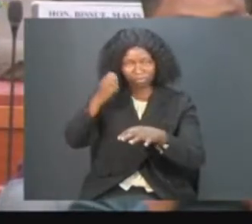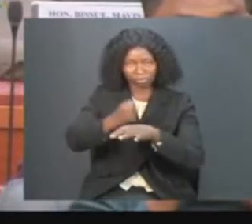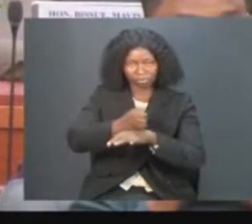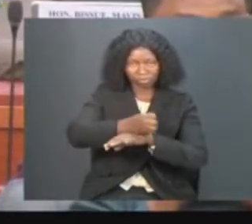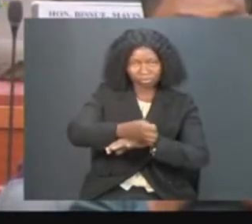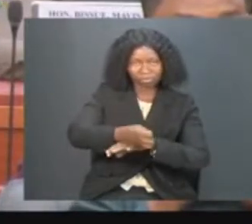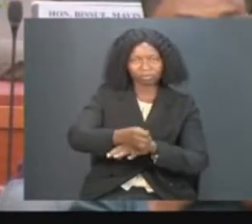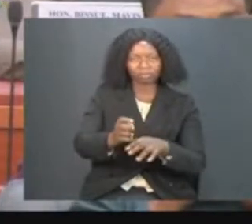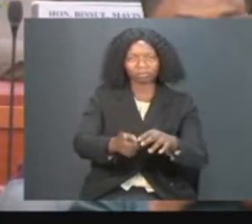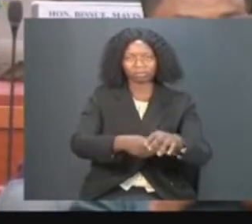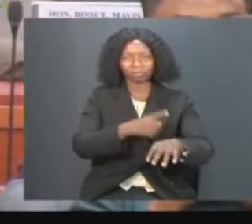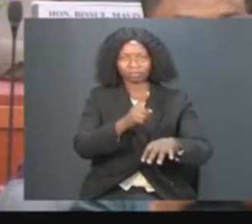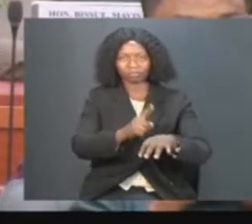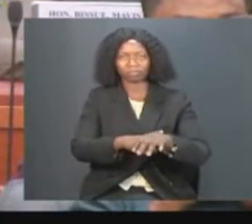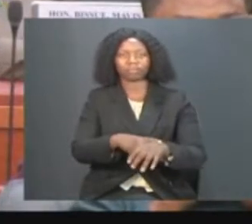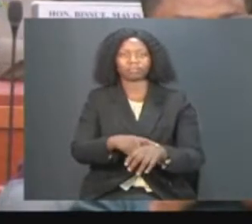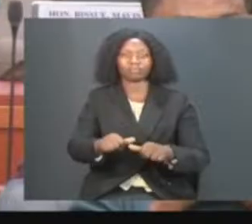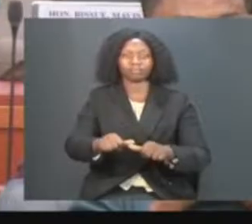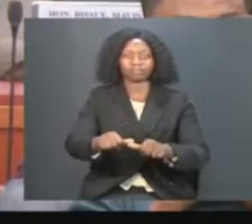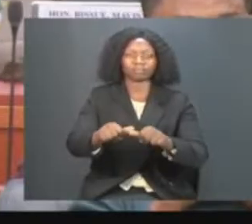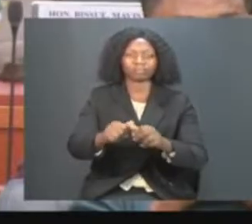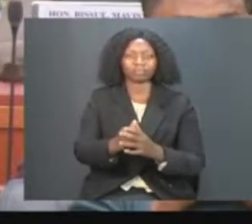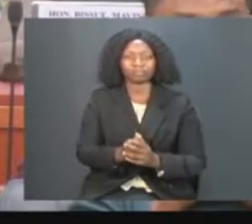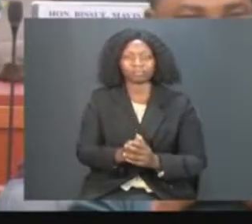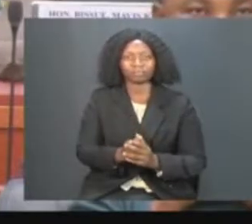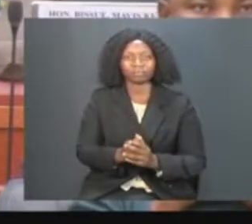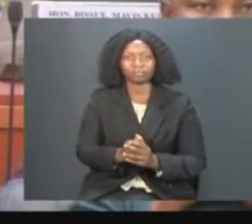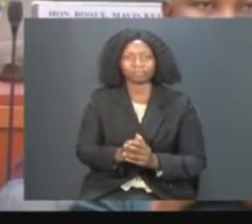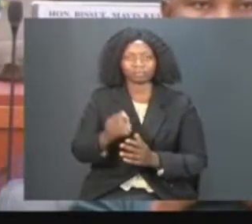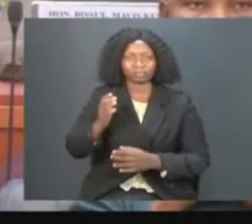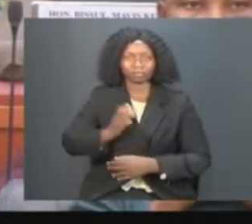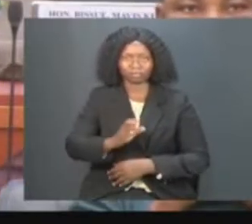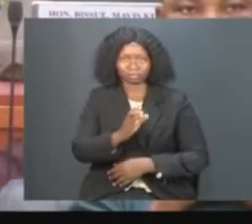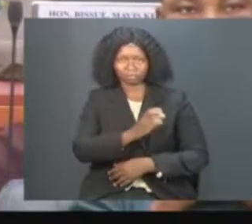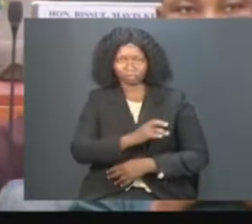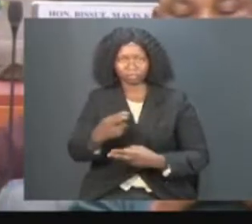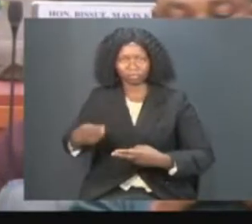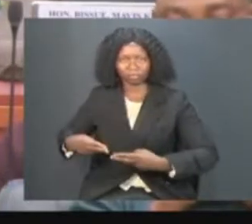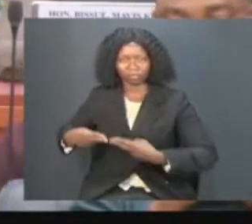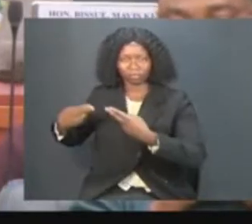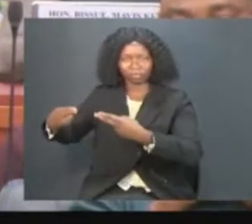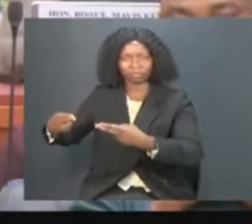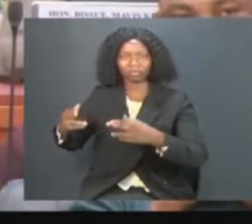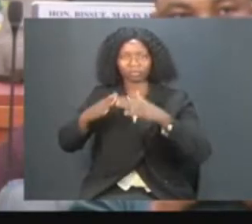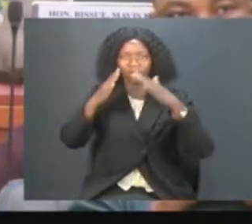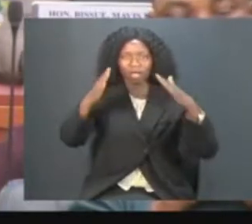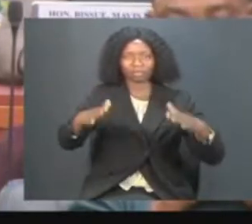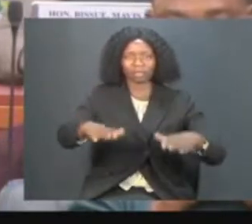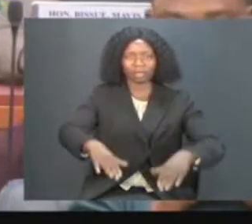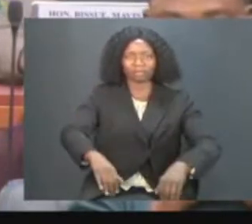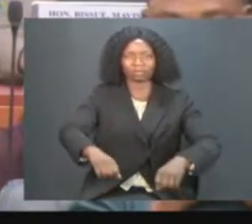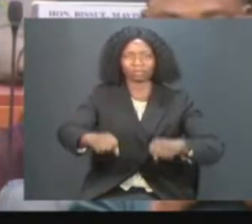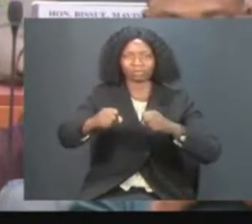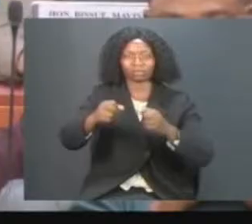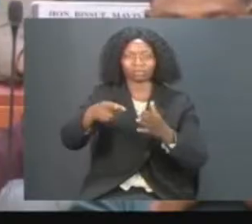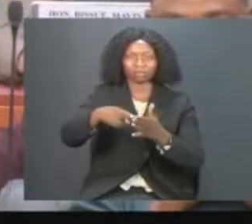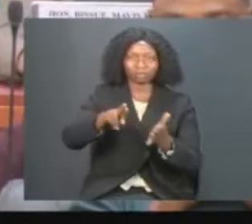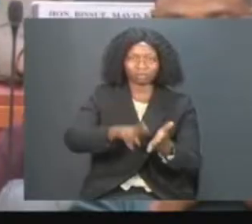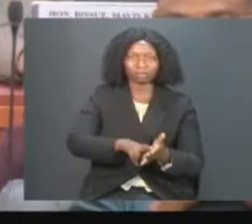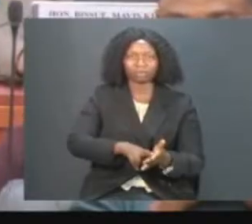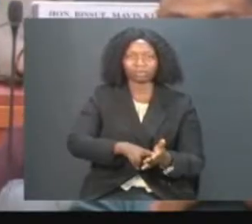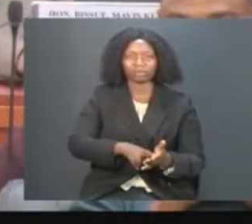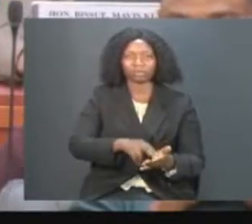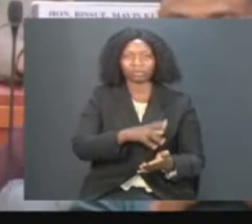long-term implementation. Consequently, Mr. Speaker, the committee recommends that this House adopts its report and